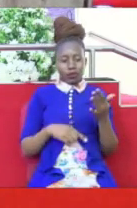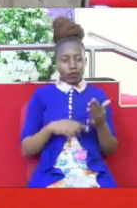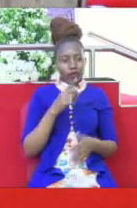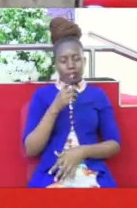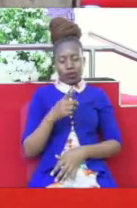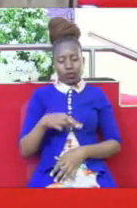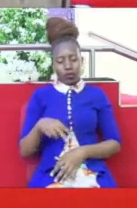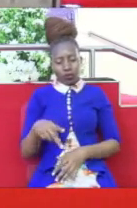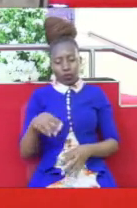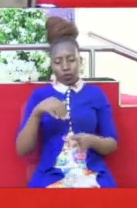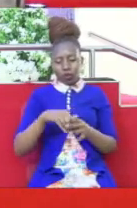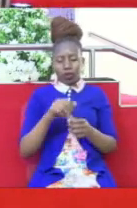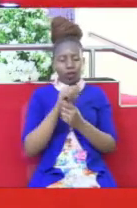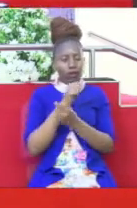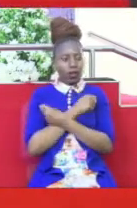upendo.